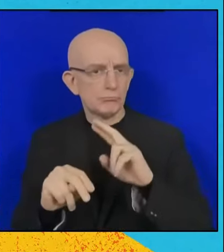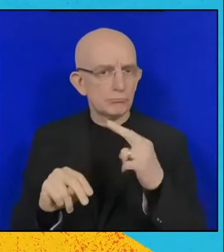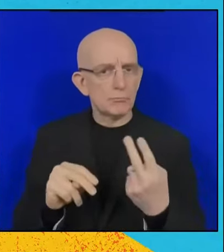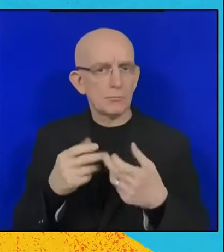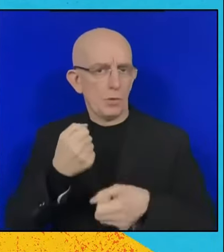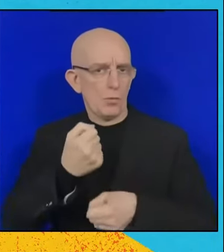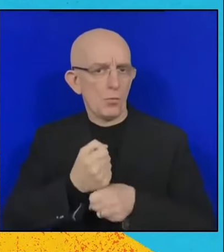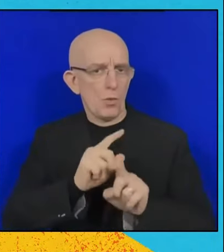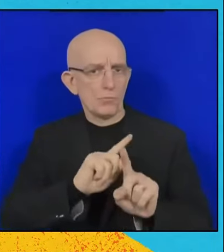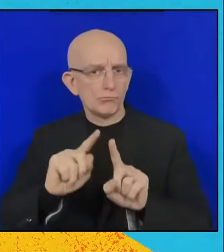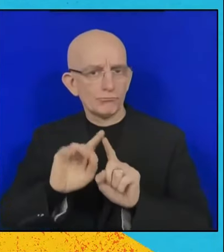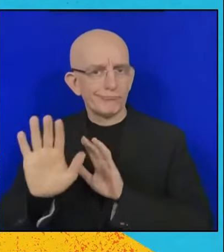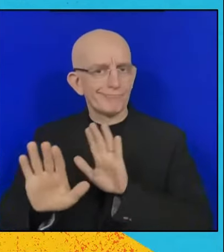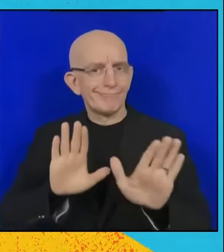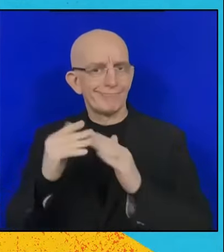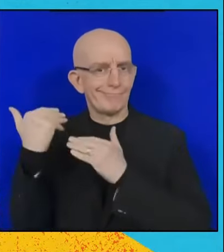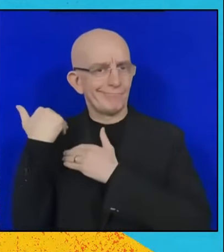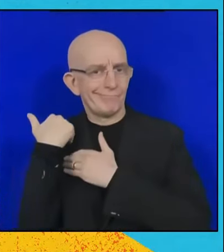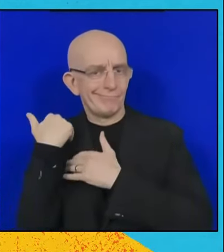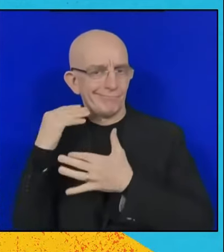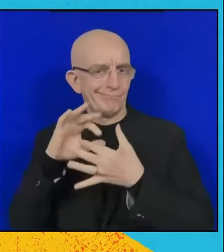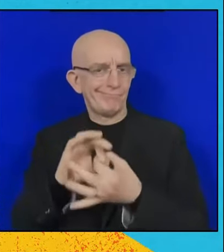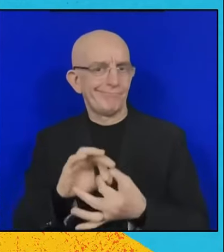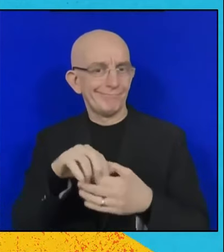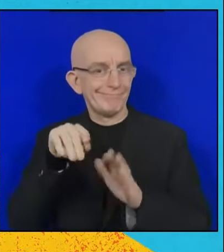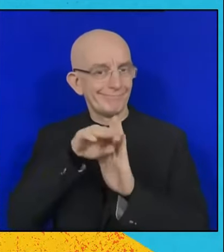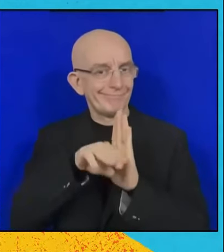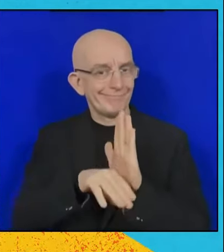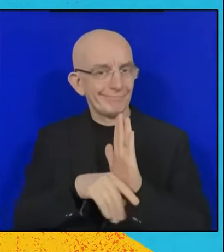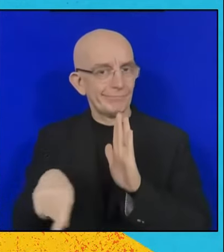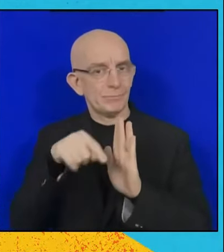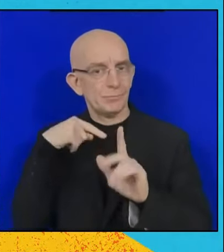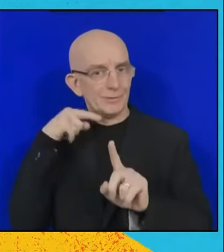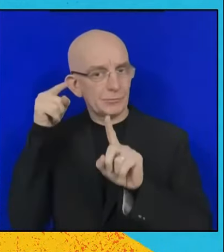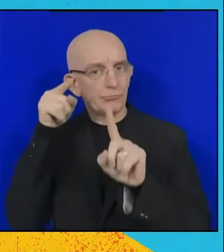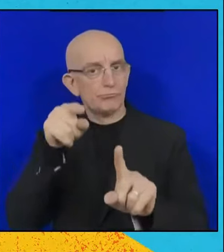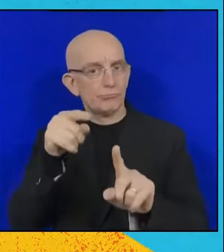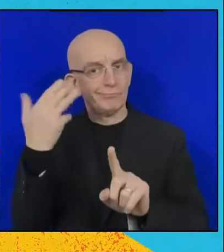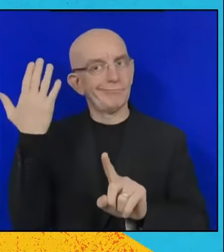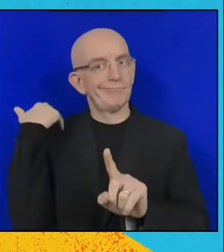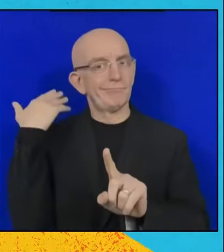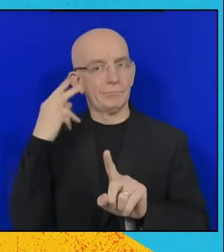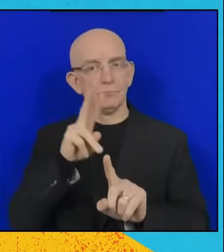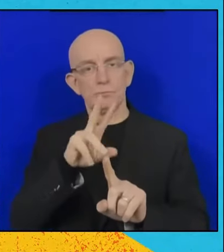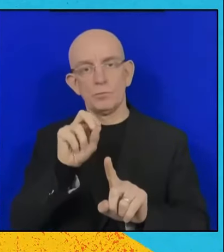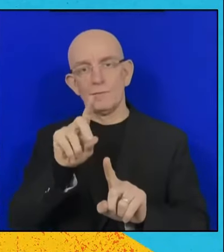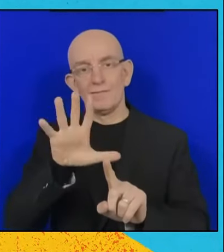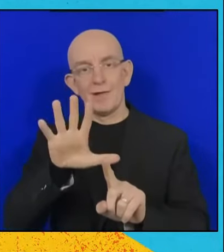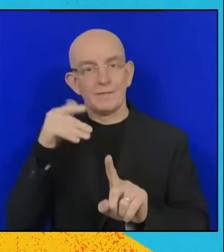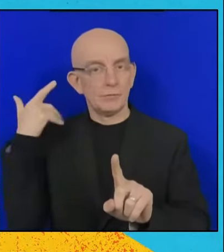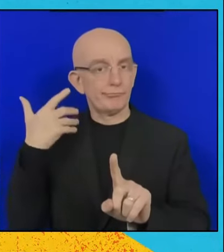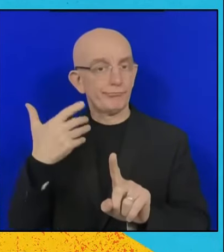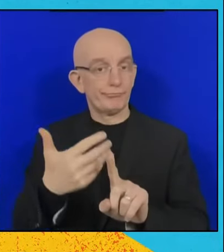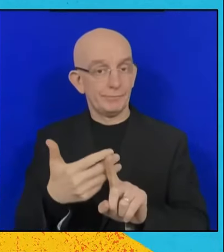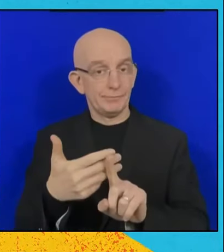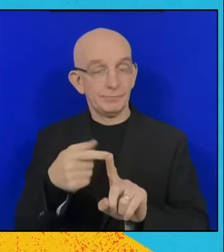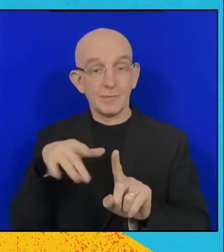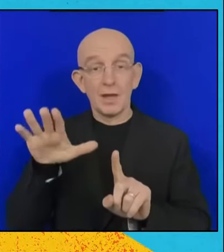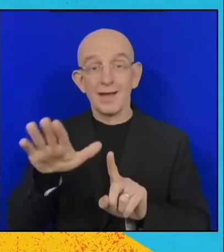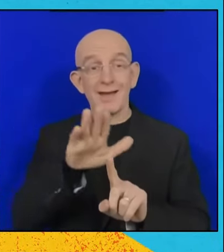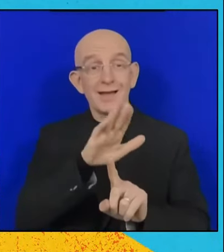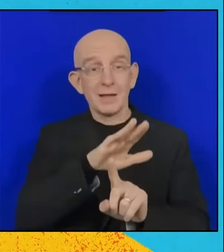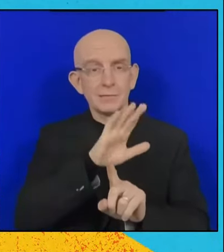2015. Your participation, insights, wisdom, and unique experiences are critical to the debates, discussions,